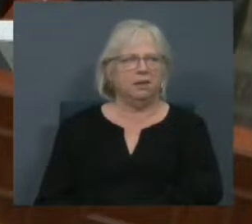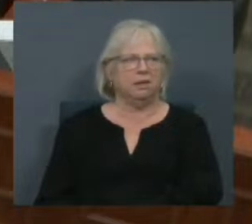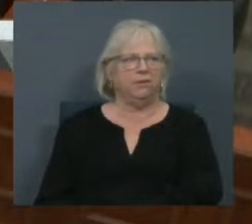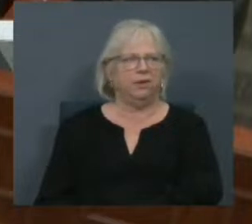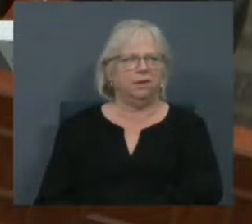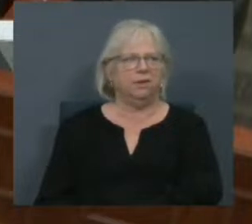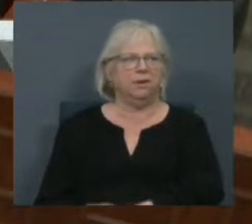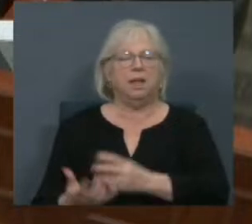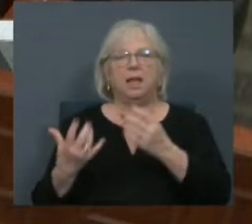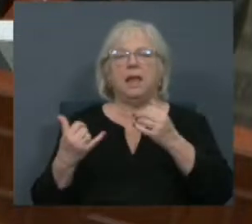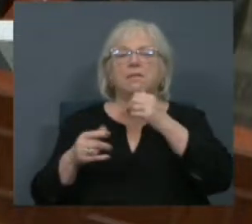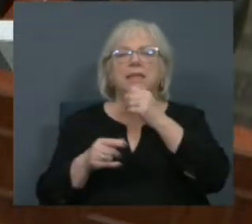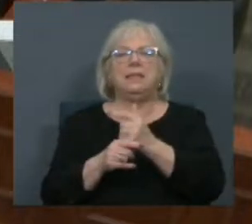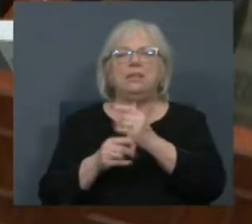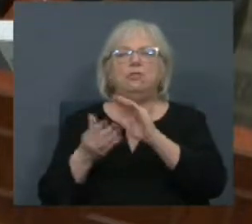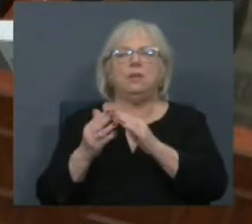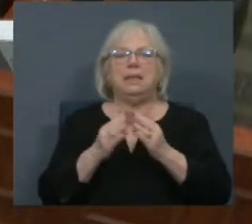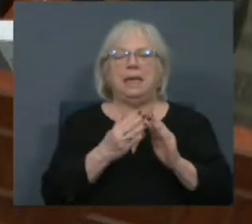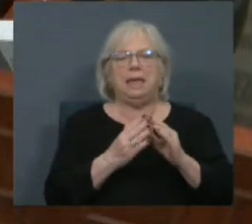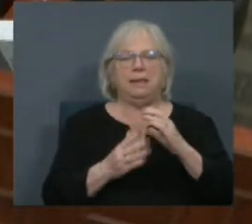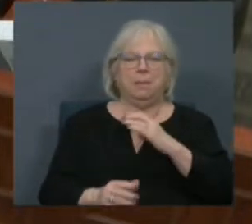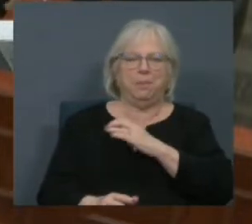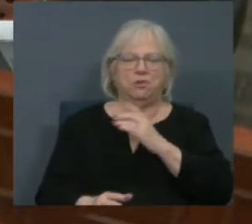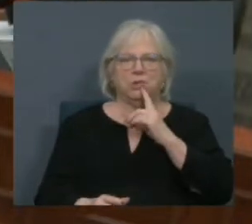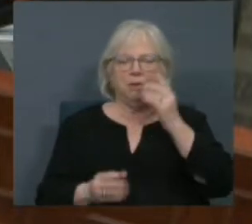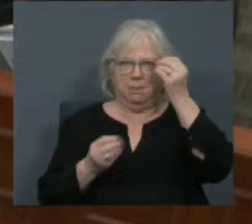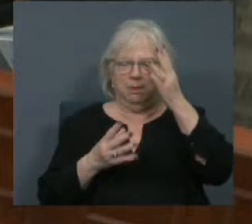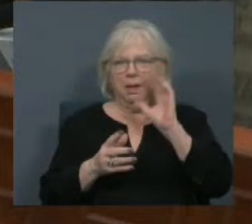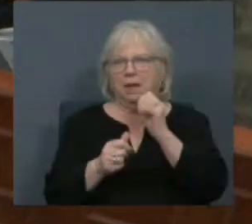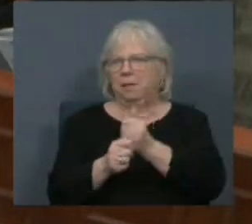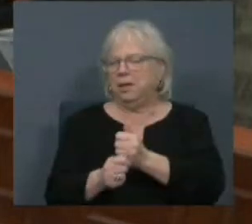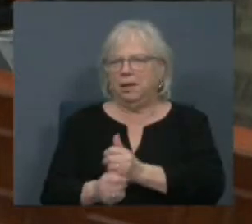now have the Sister Cities Commission update.